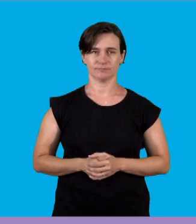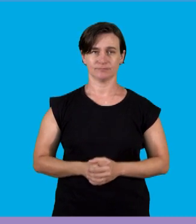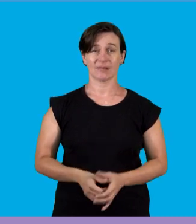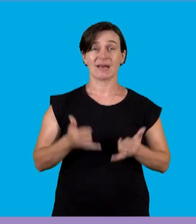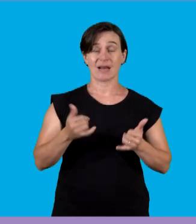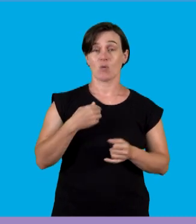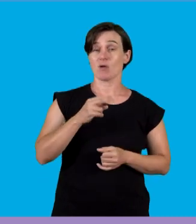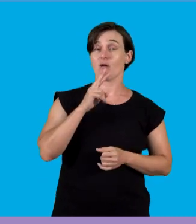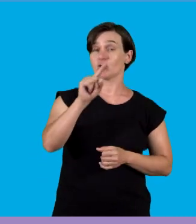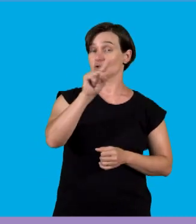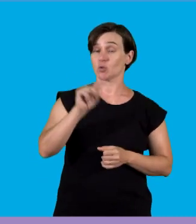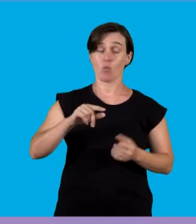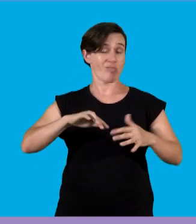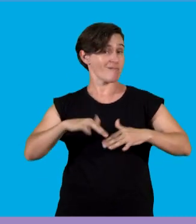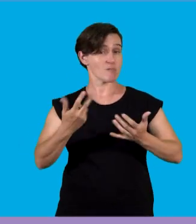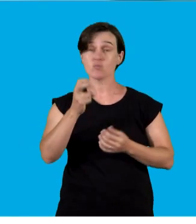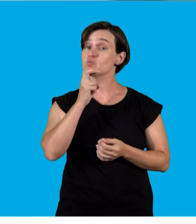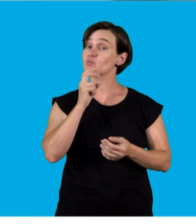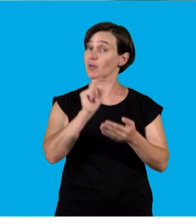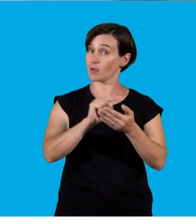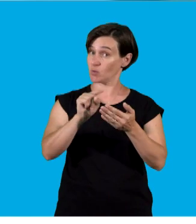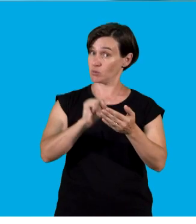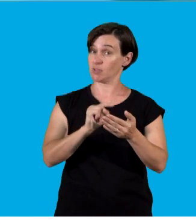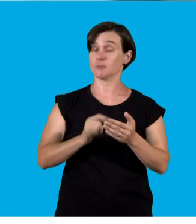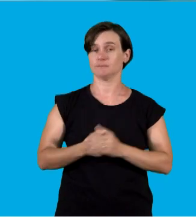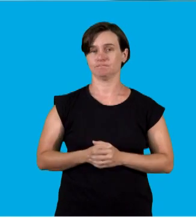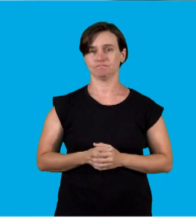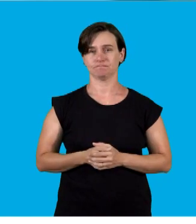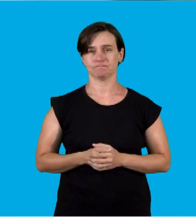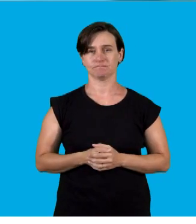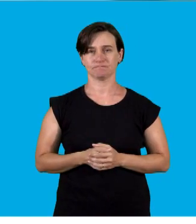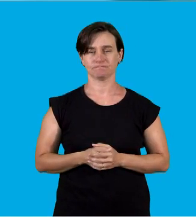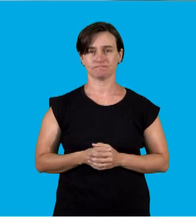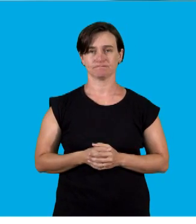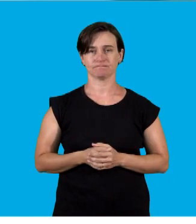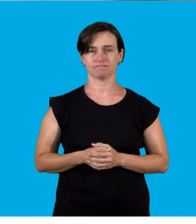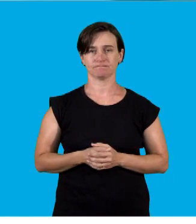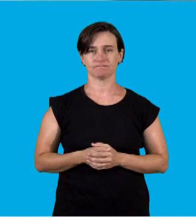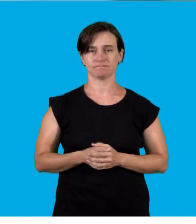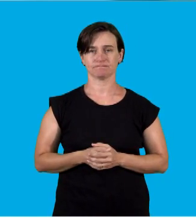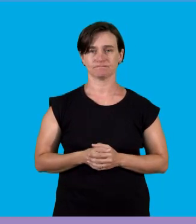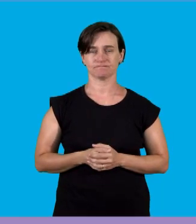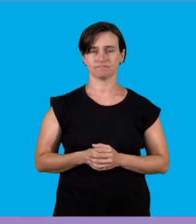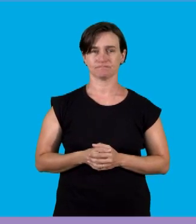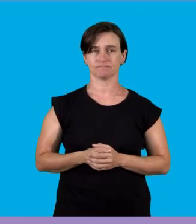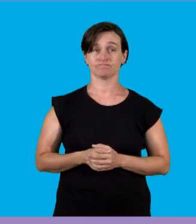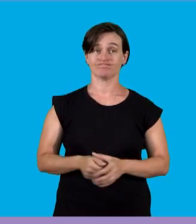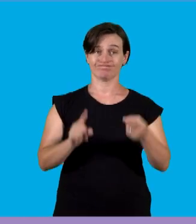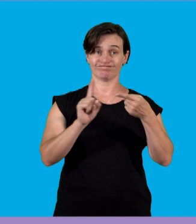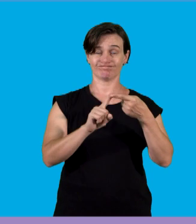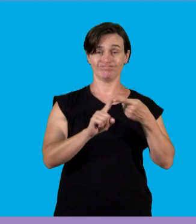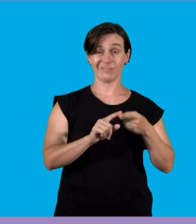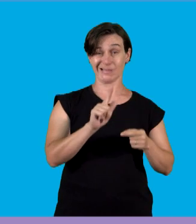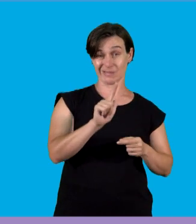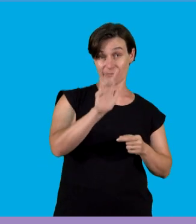Now we are going to answer the following questions without the use of a calculator. Let's look at it here. So we